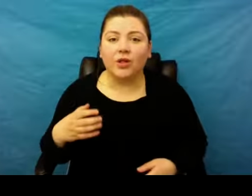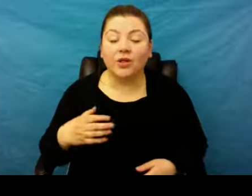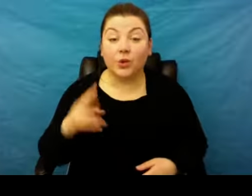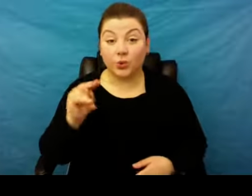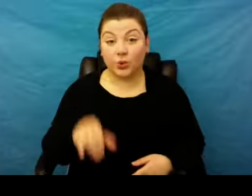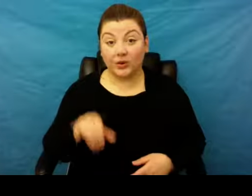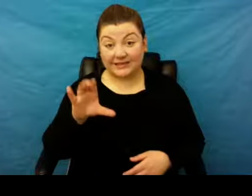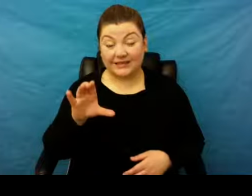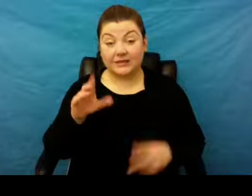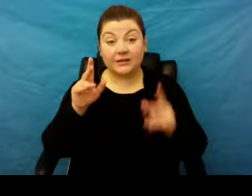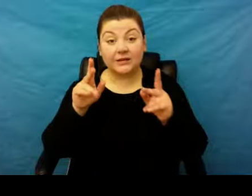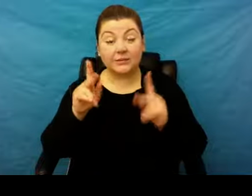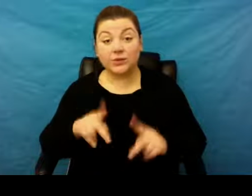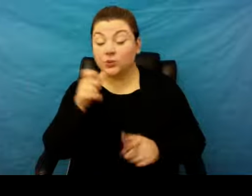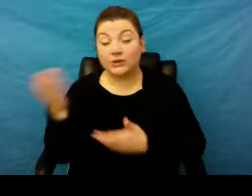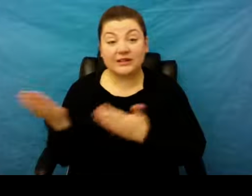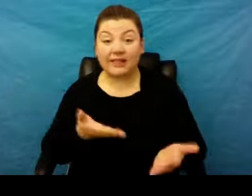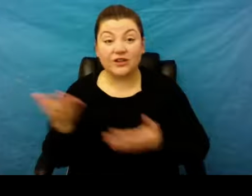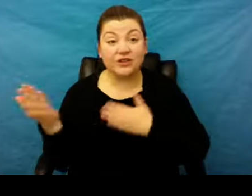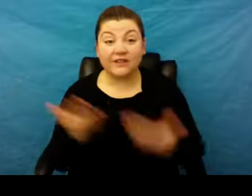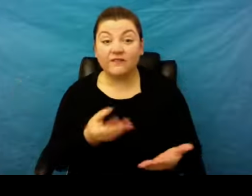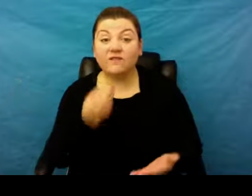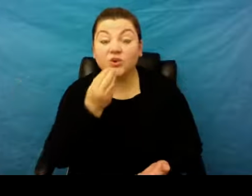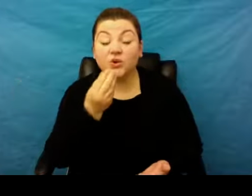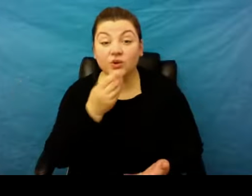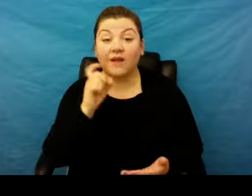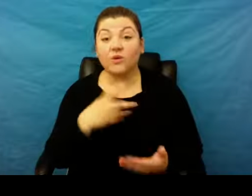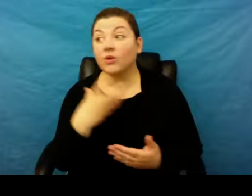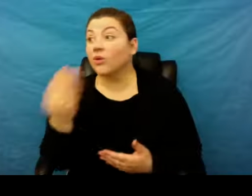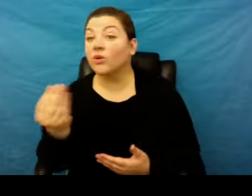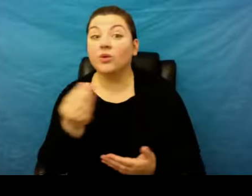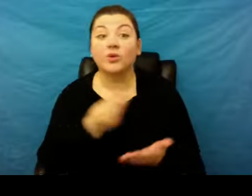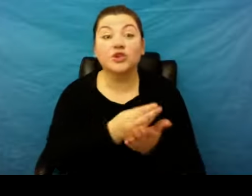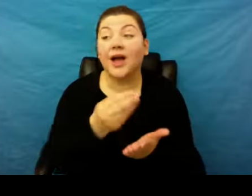food from delivery men. We have to go outside to the grocery store.